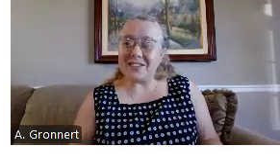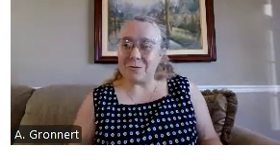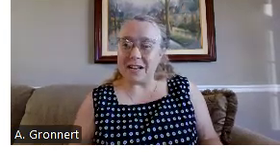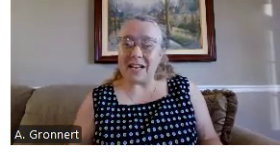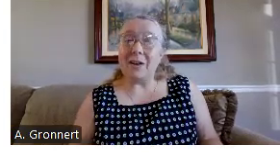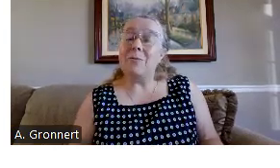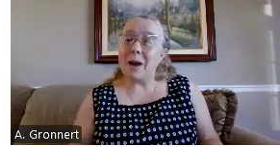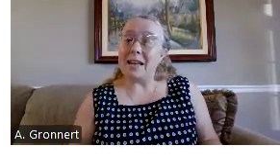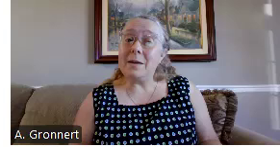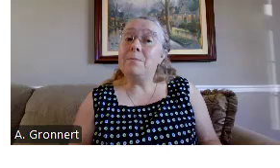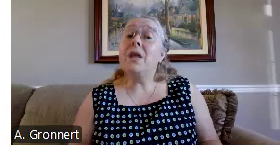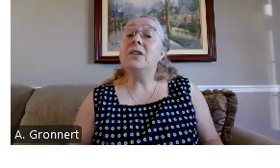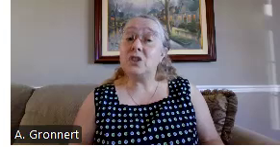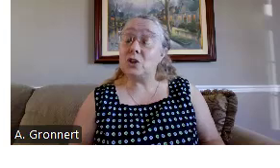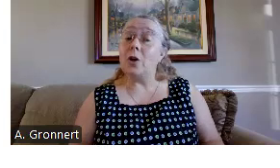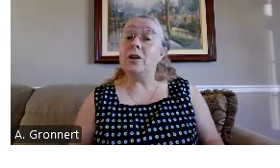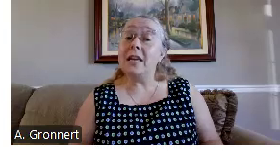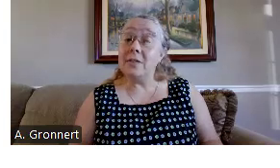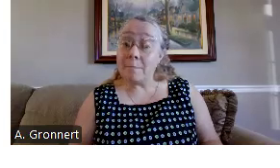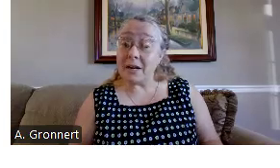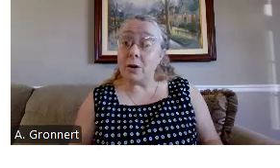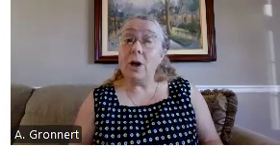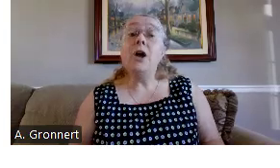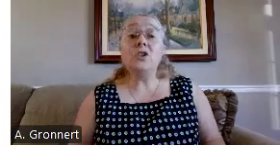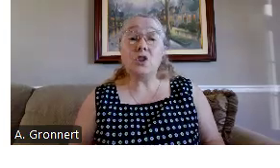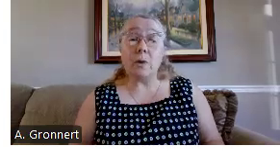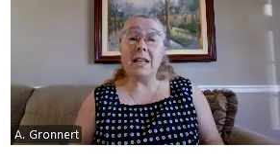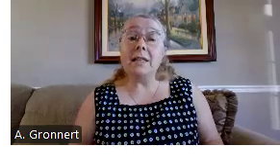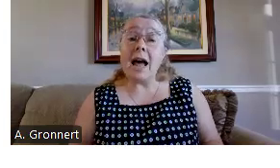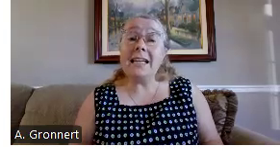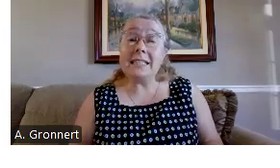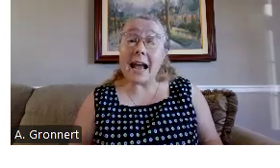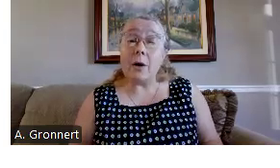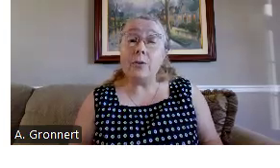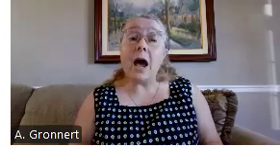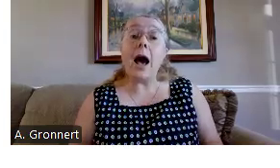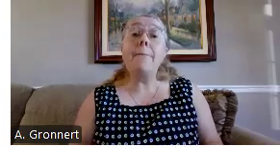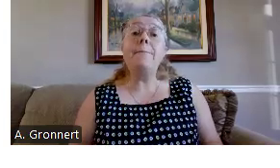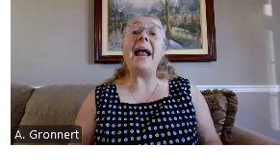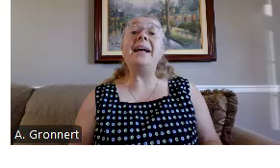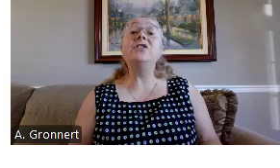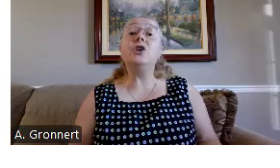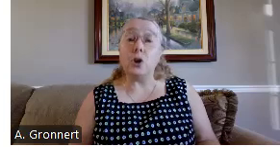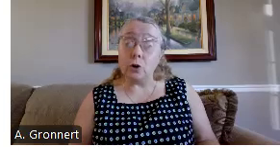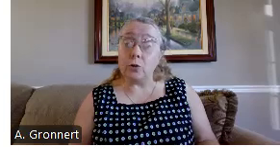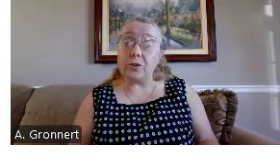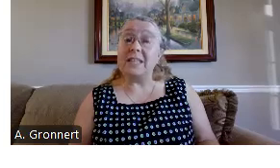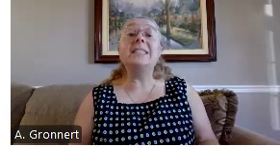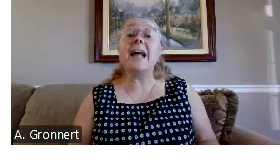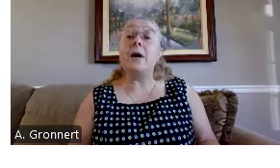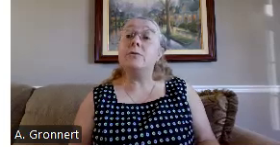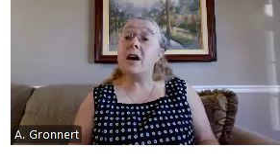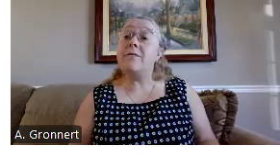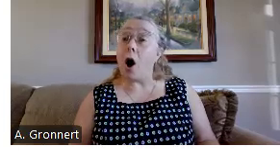on the screen. Ready? Start in the middle, straight line down, up and a curve.